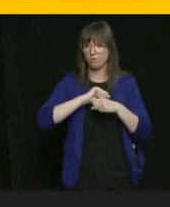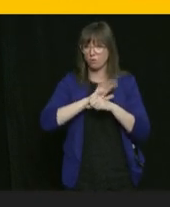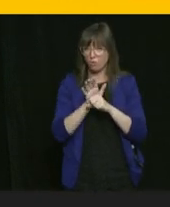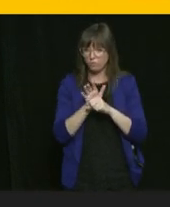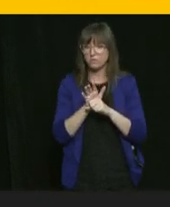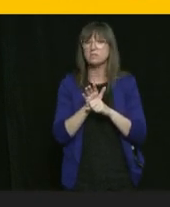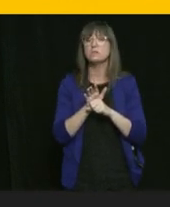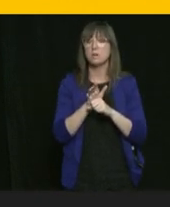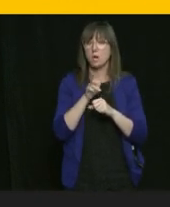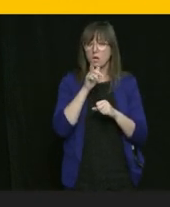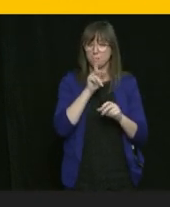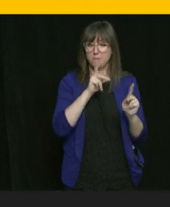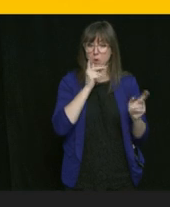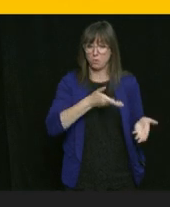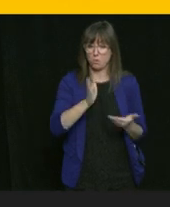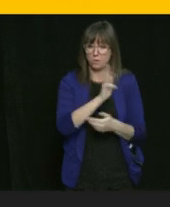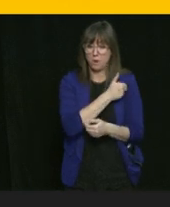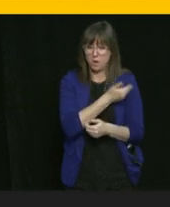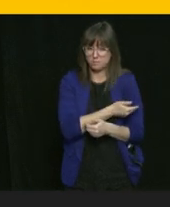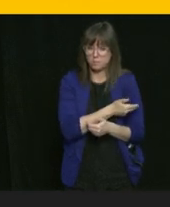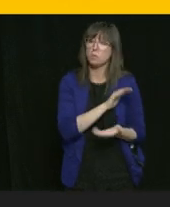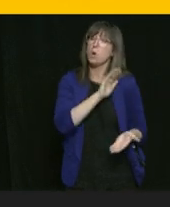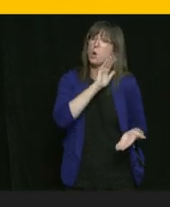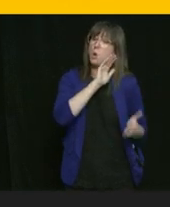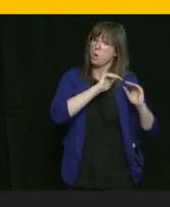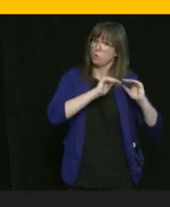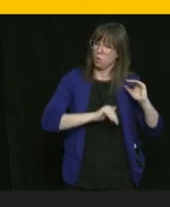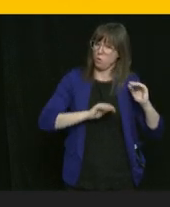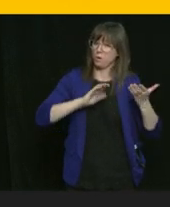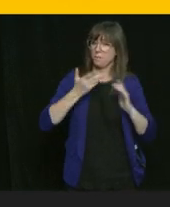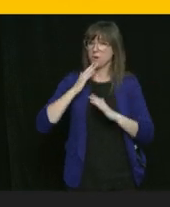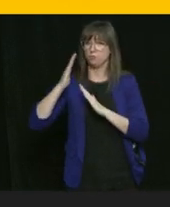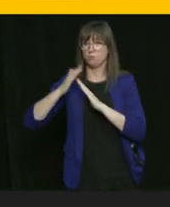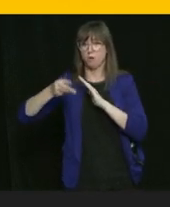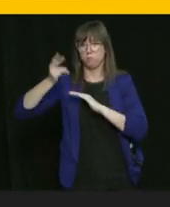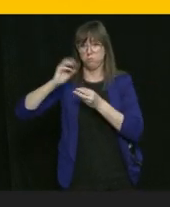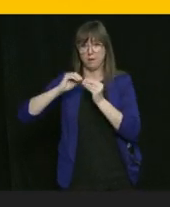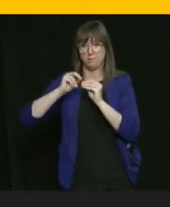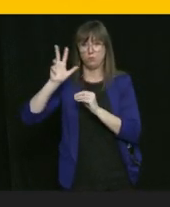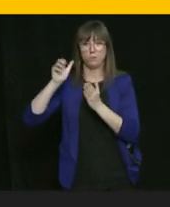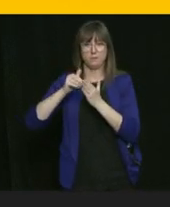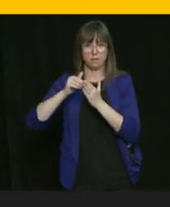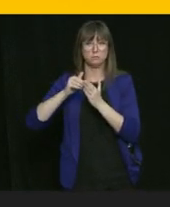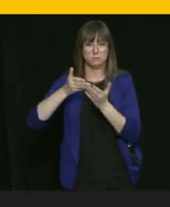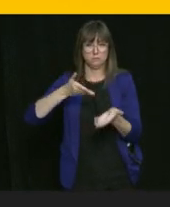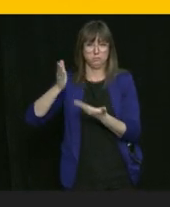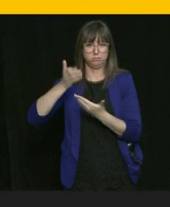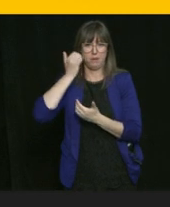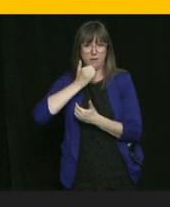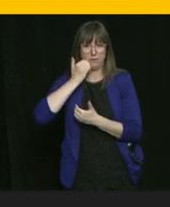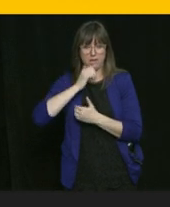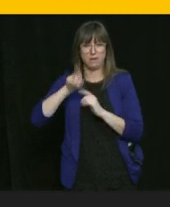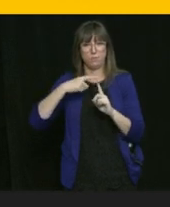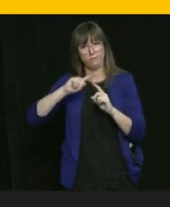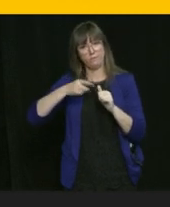in hospital remains lower than the peak of over 3,000 cases a day, which was observed during the initial